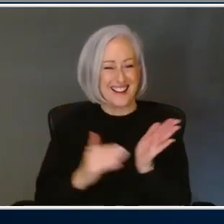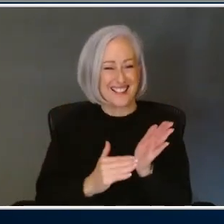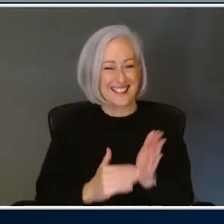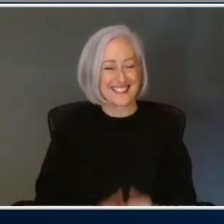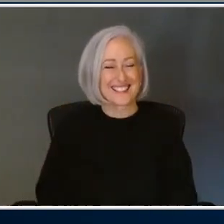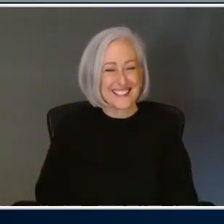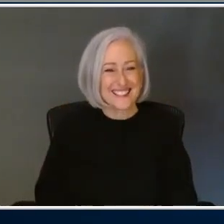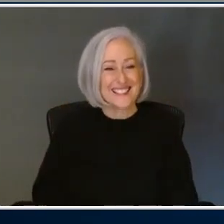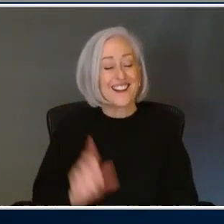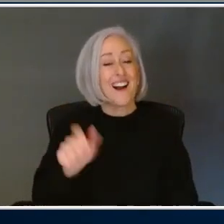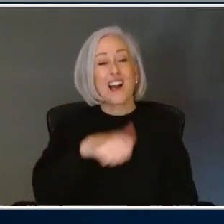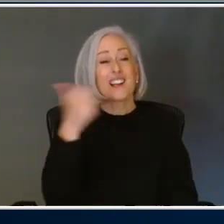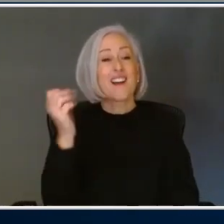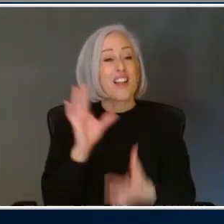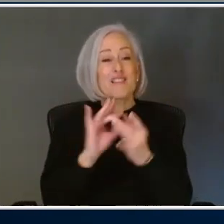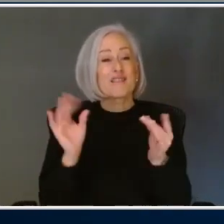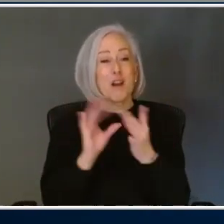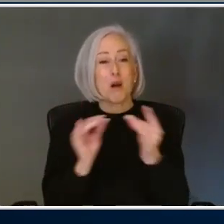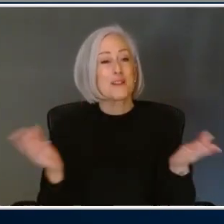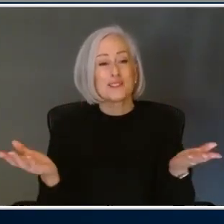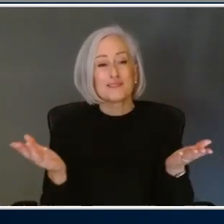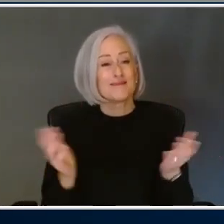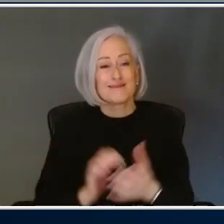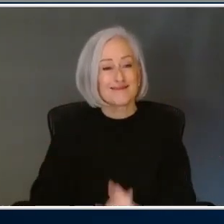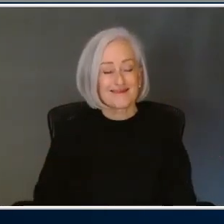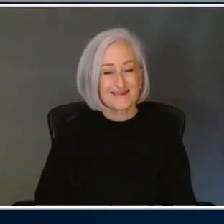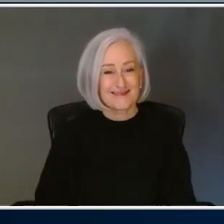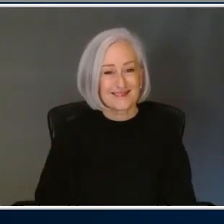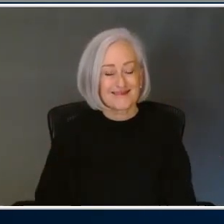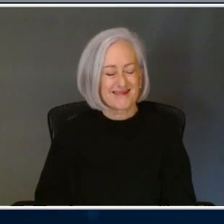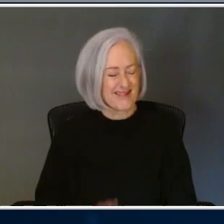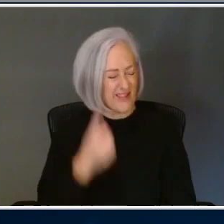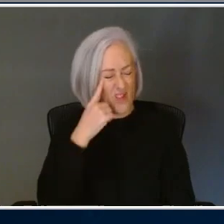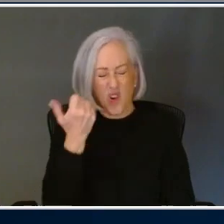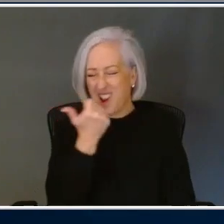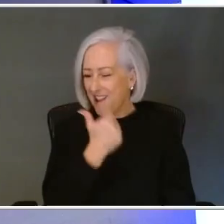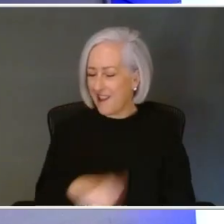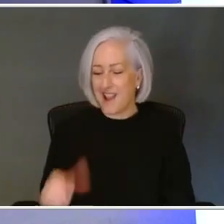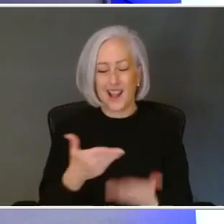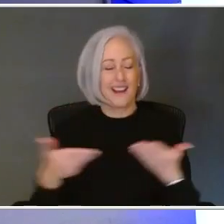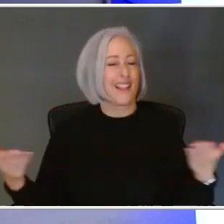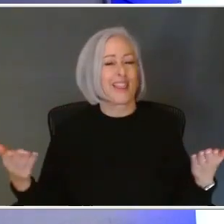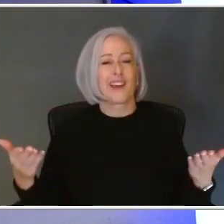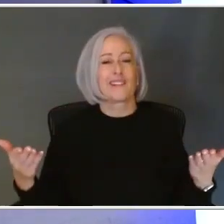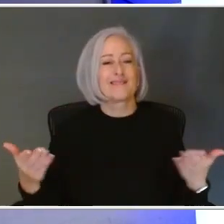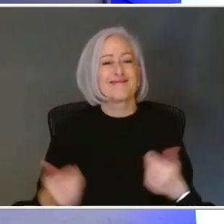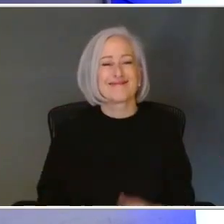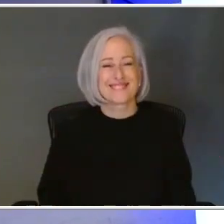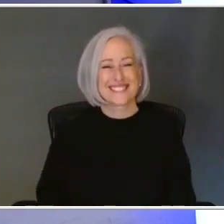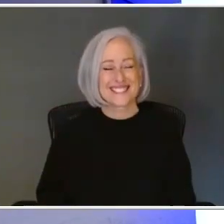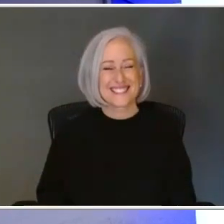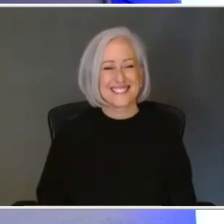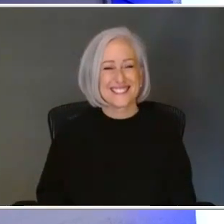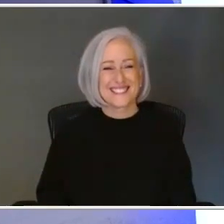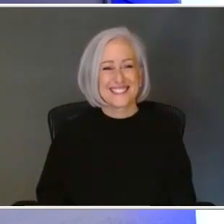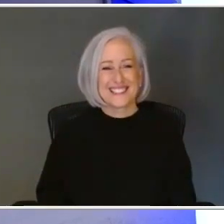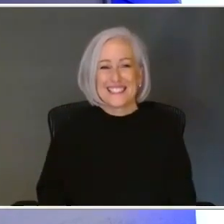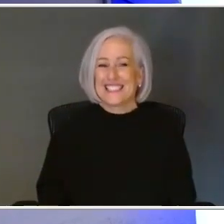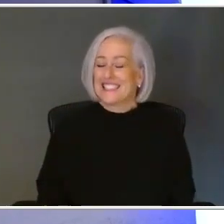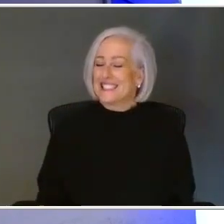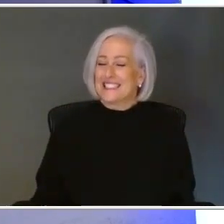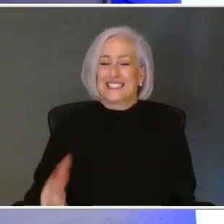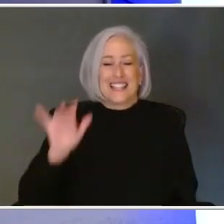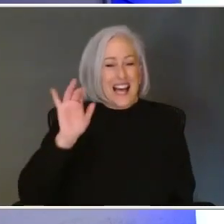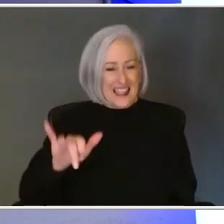you want us to know just about anything? Anything I haven't asked you? Final thoughts? Anything else? You know what? I think it's exactly